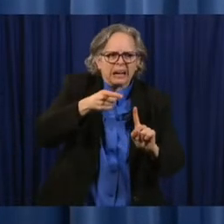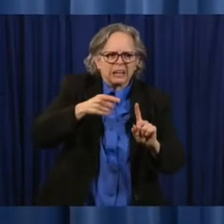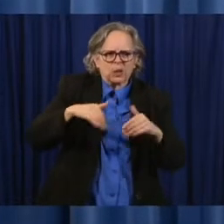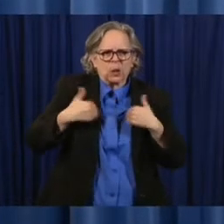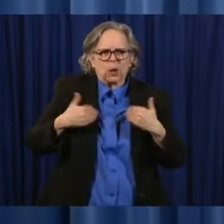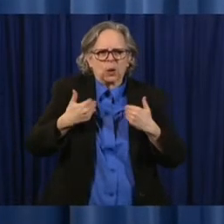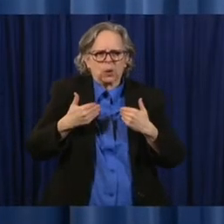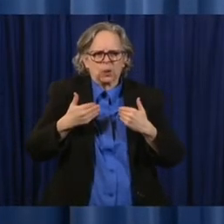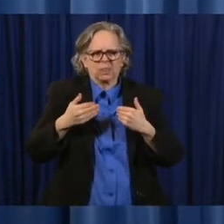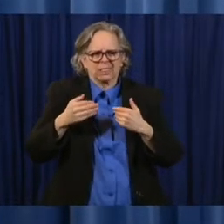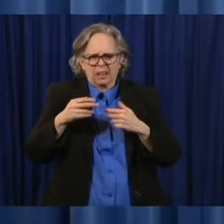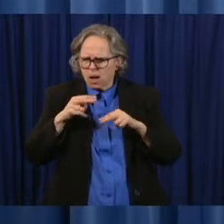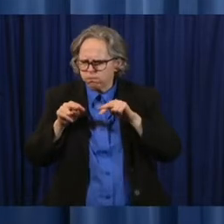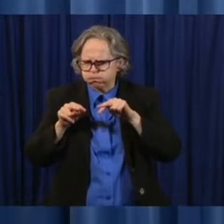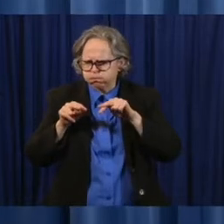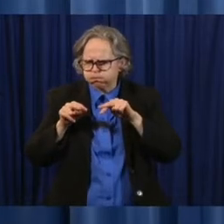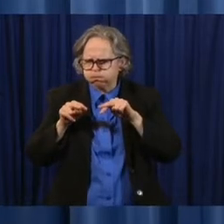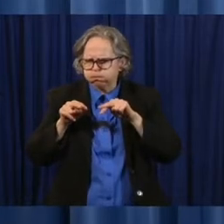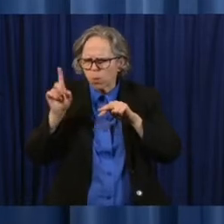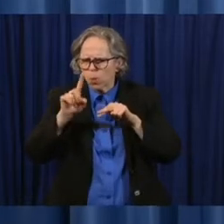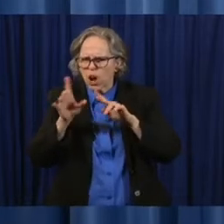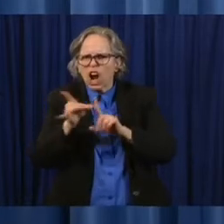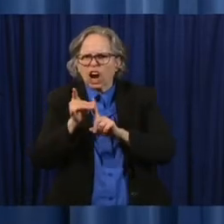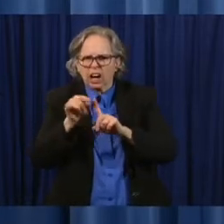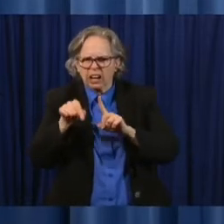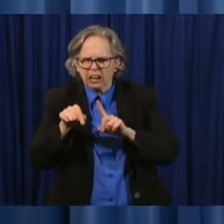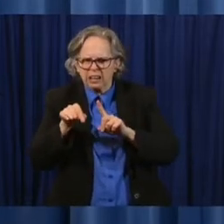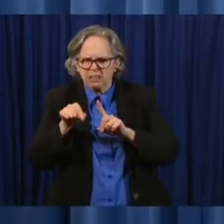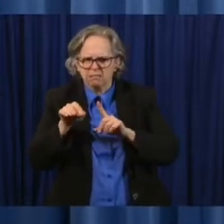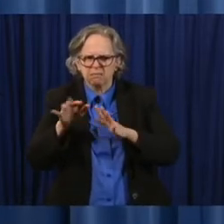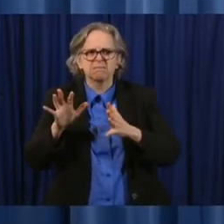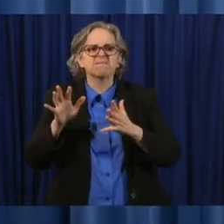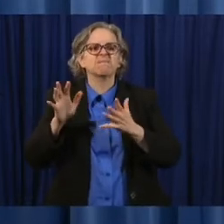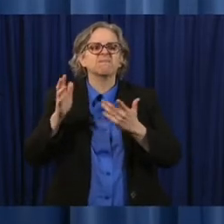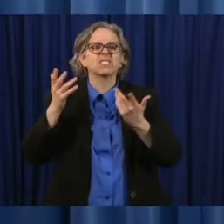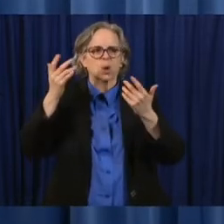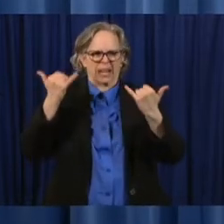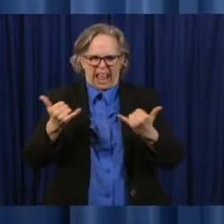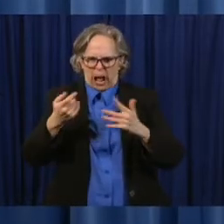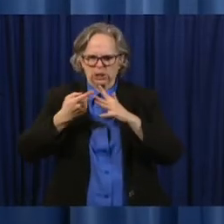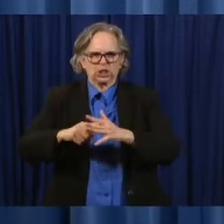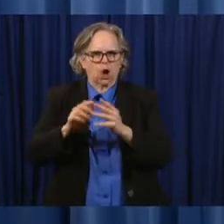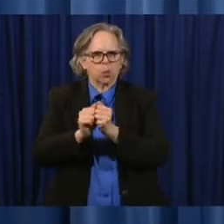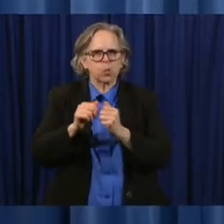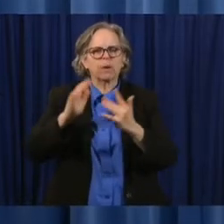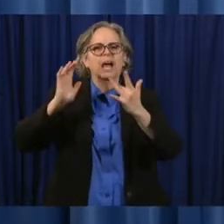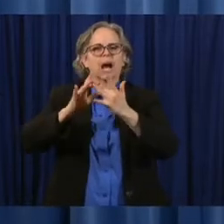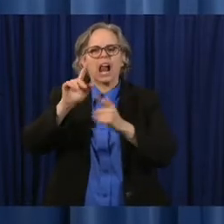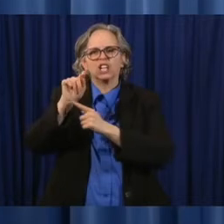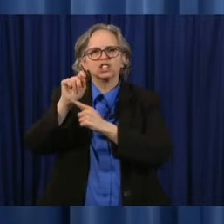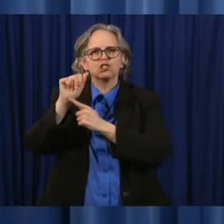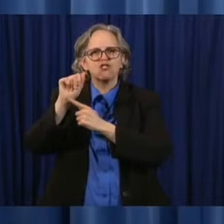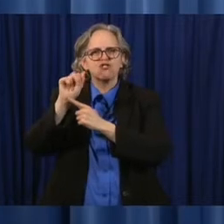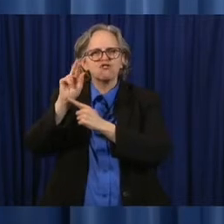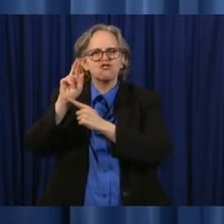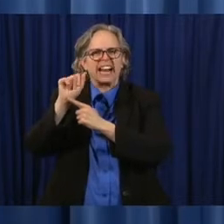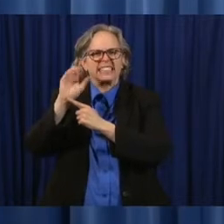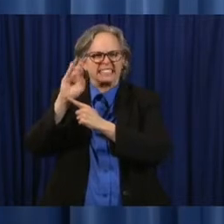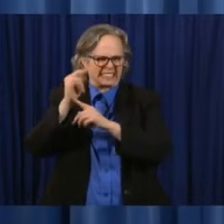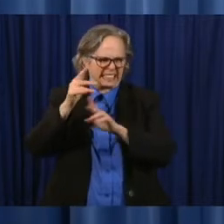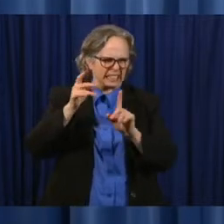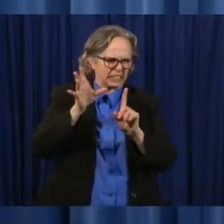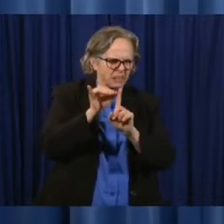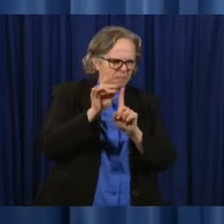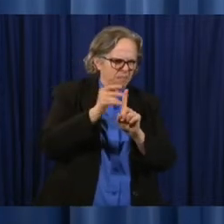Contact tracing, state-of-the-art contact tracing with the Ohio Department of Health and the Cuyahoga County Health Department